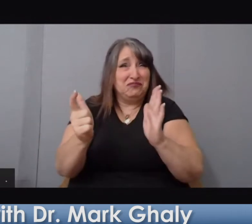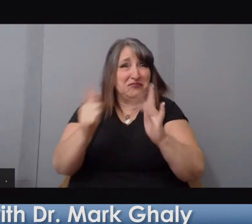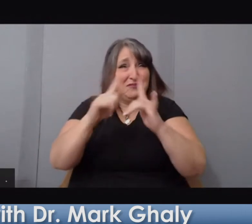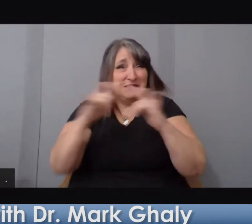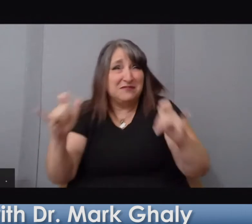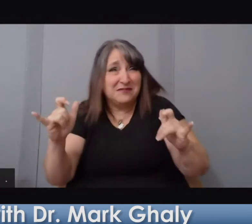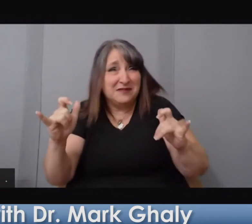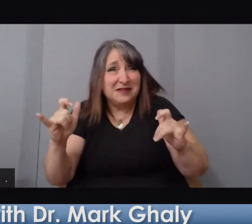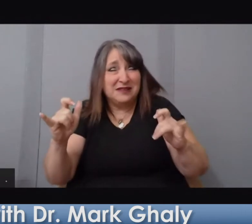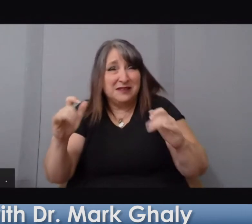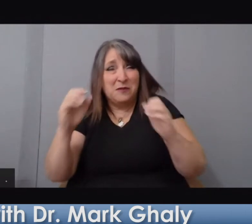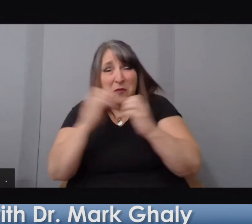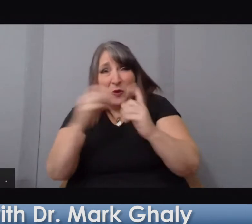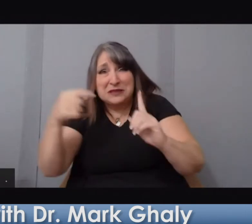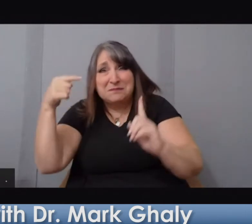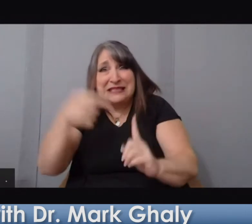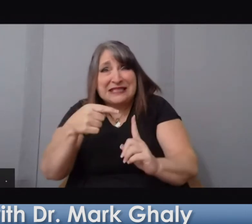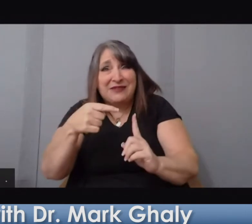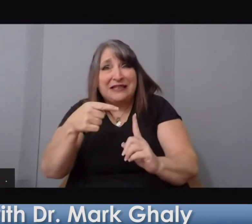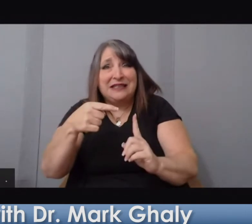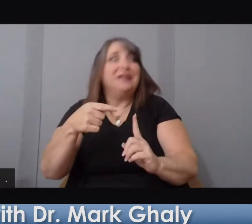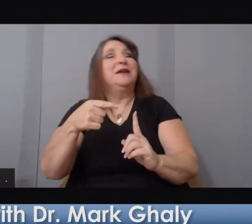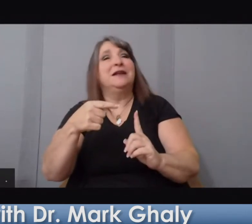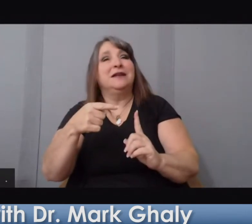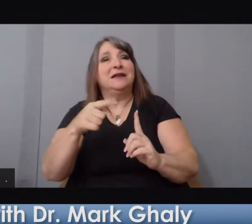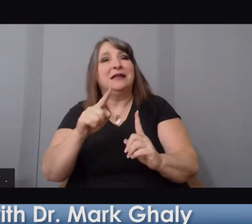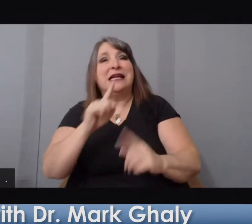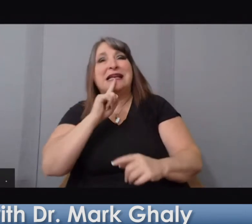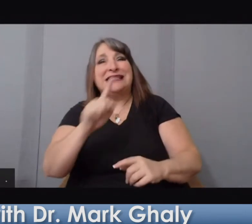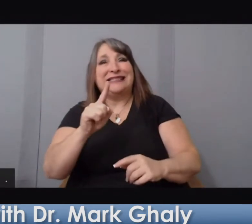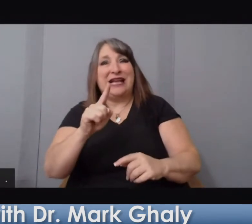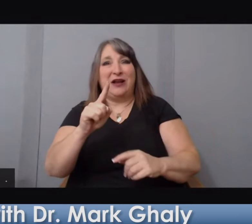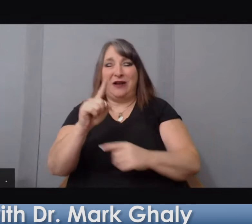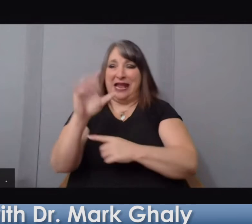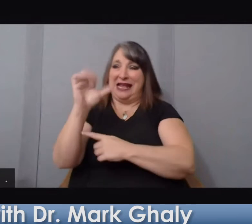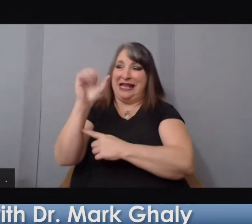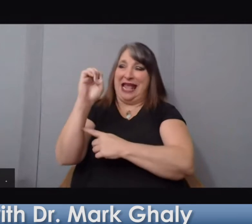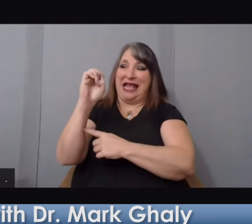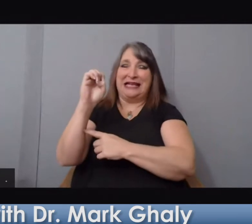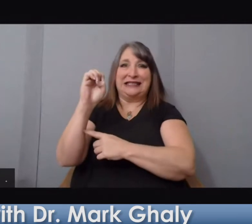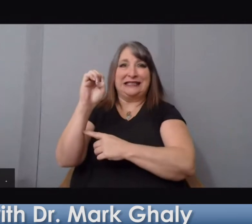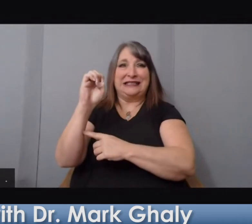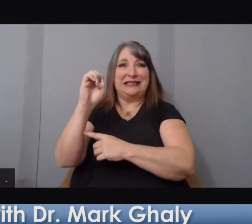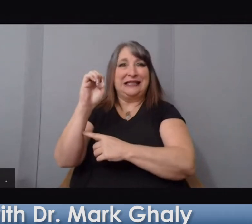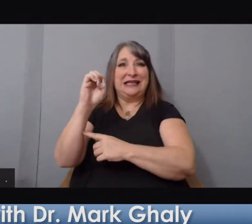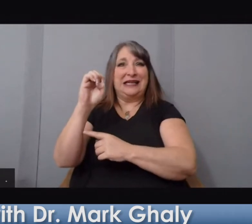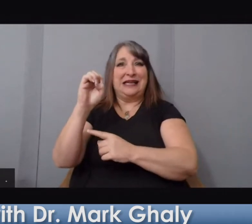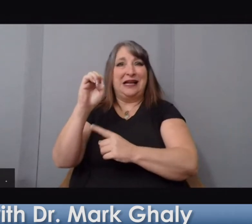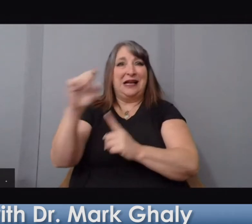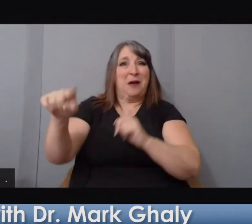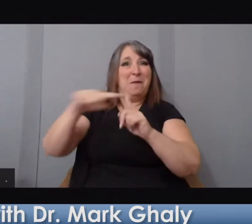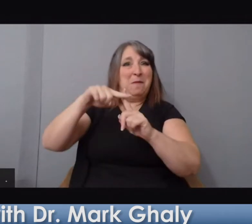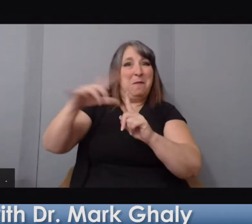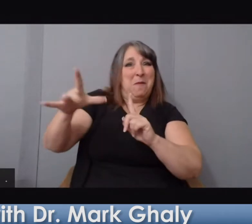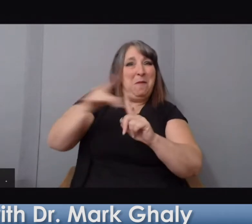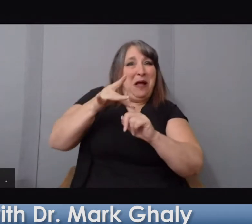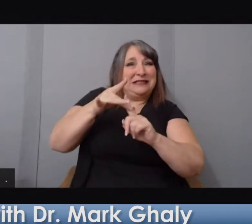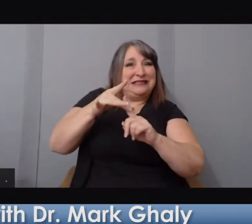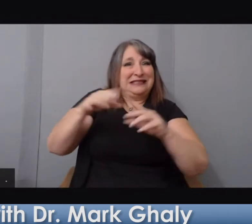more specifically, is there a case positivity rate as we move closer to Thanksgiving that would warrant